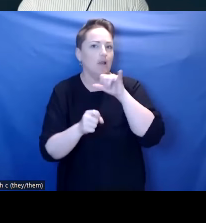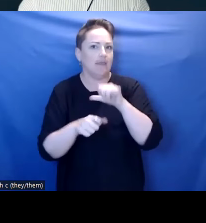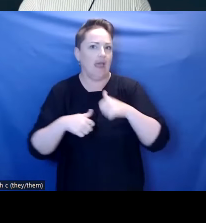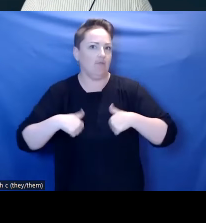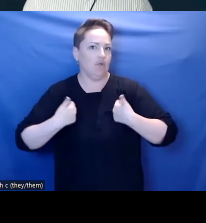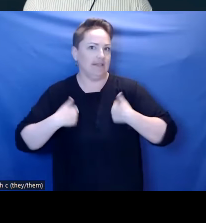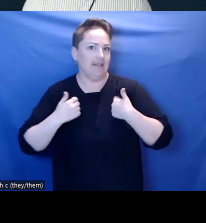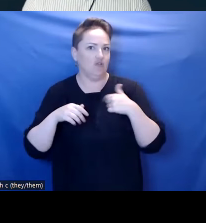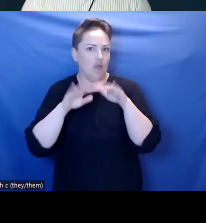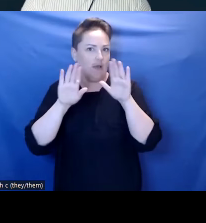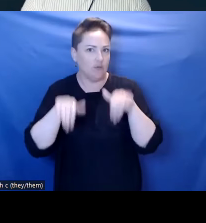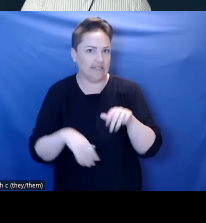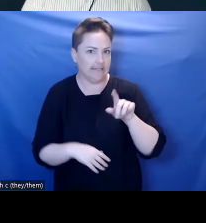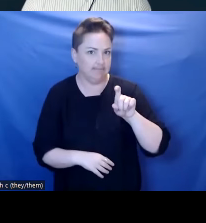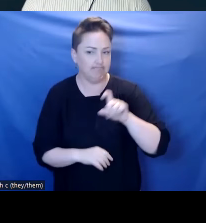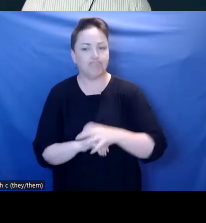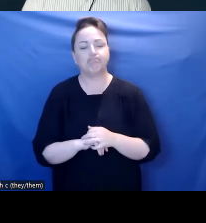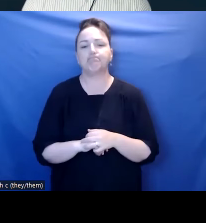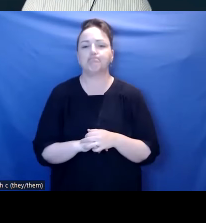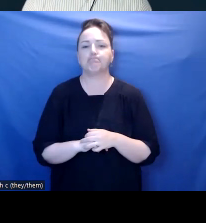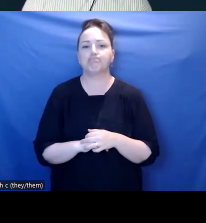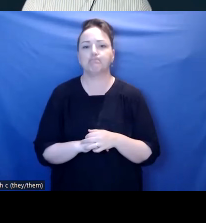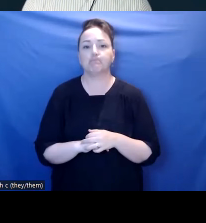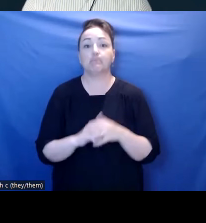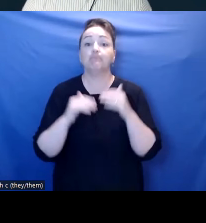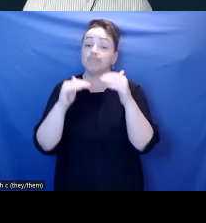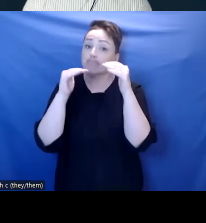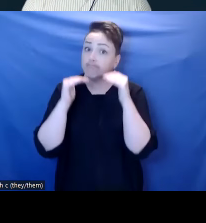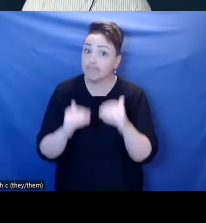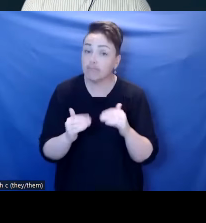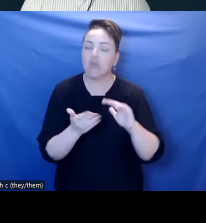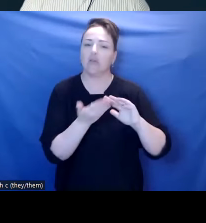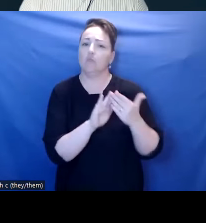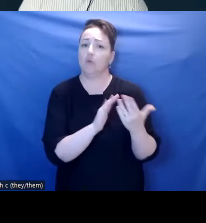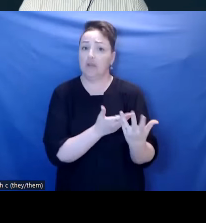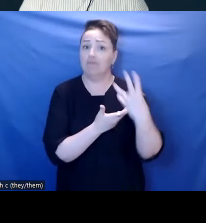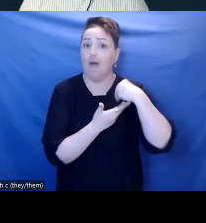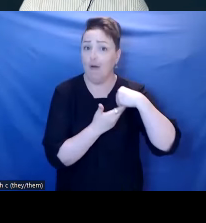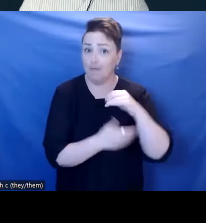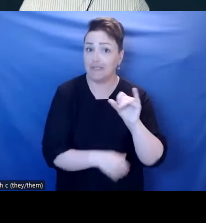In all of this, you also want to consider community involvement. So a community's